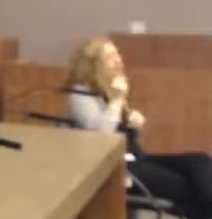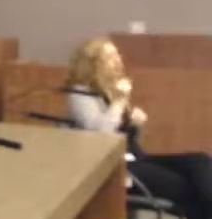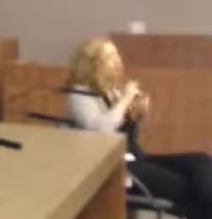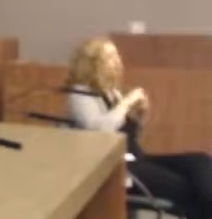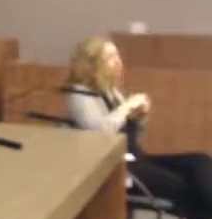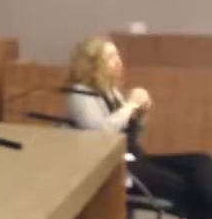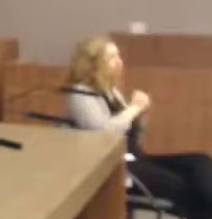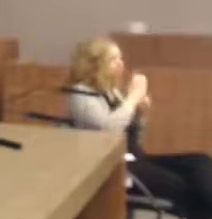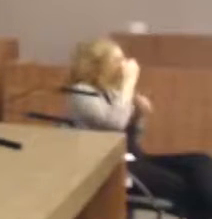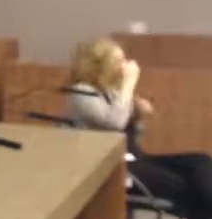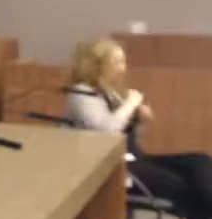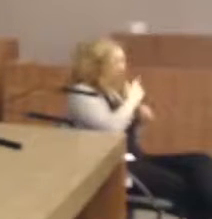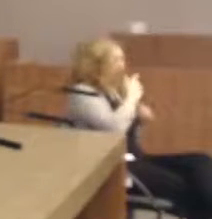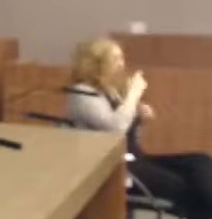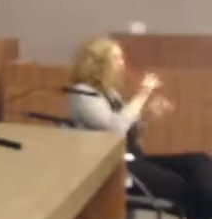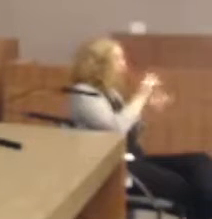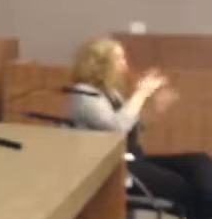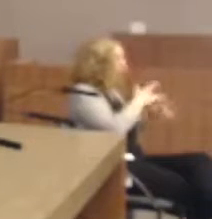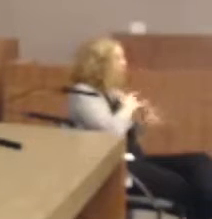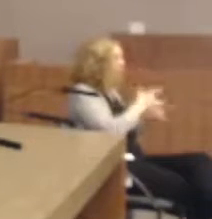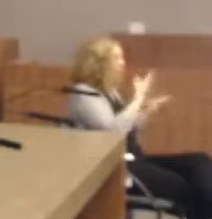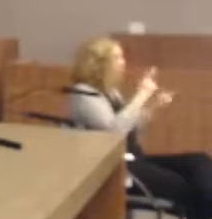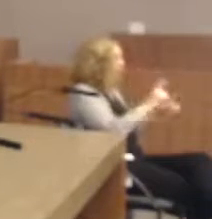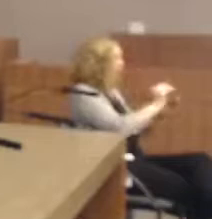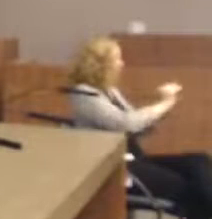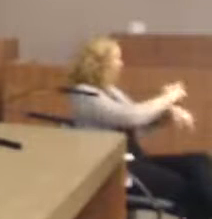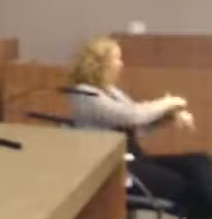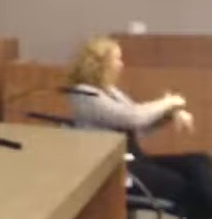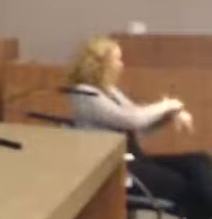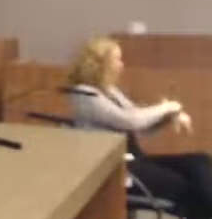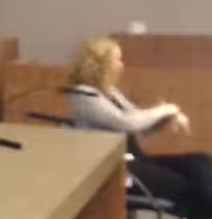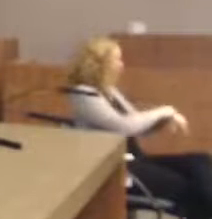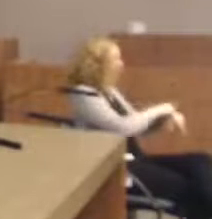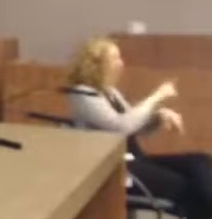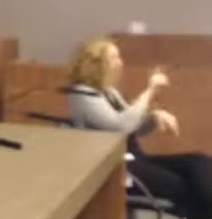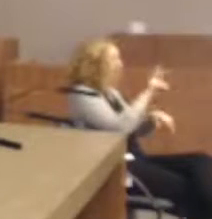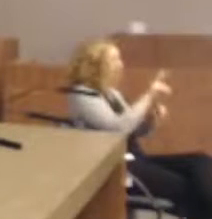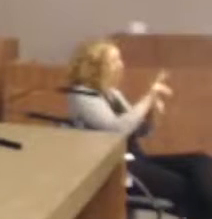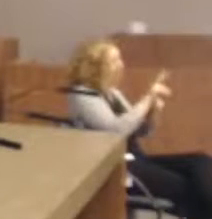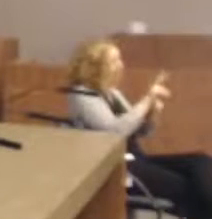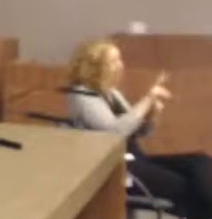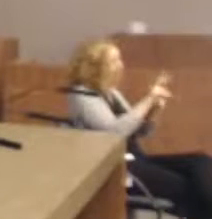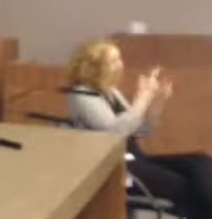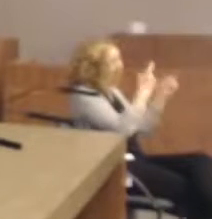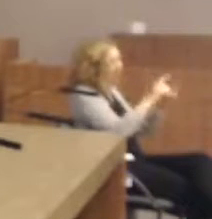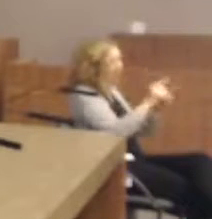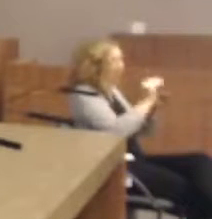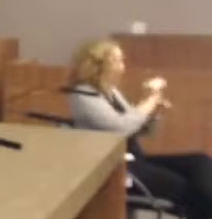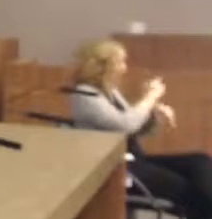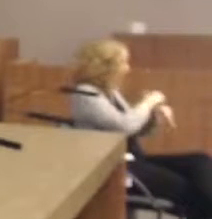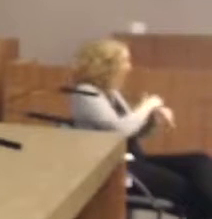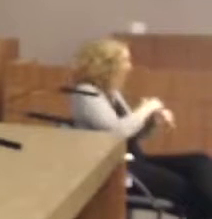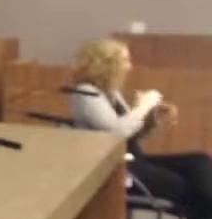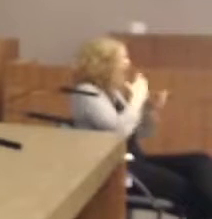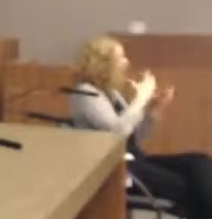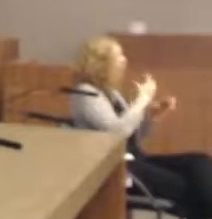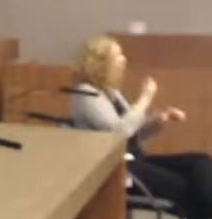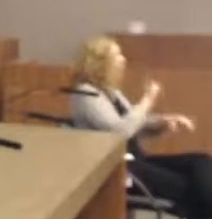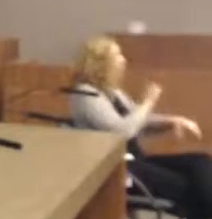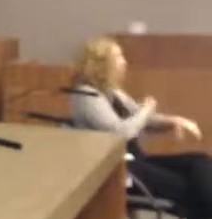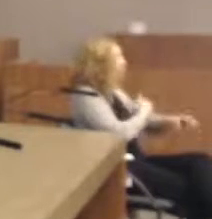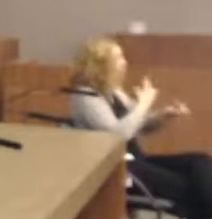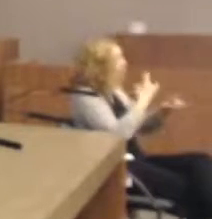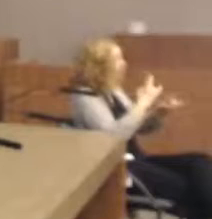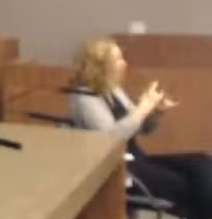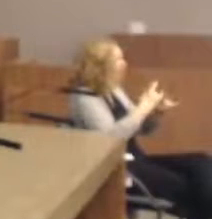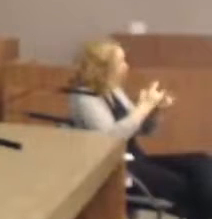sleeping because trauma usually happens at night. So domestic violence happens at night. A lot of substance abuse happens at night.